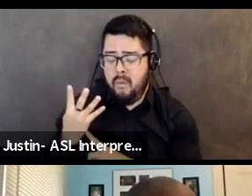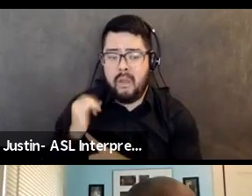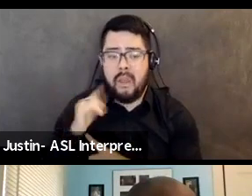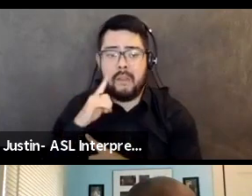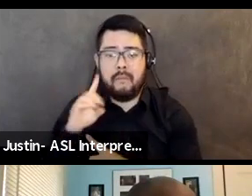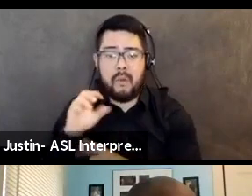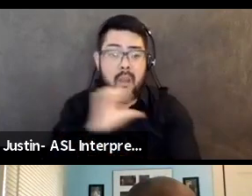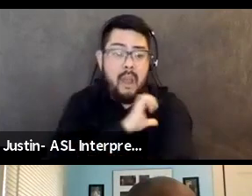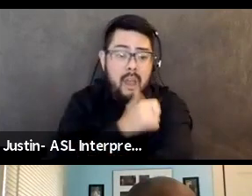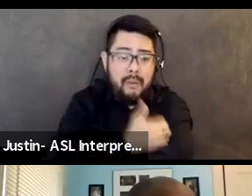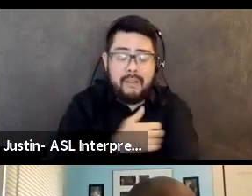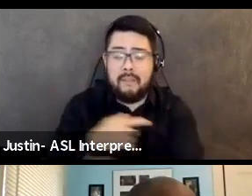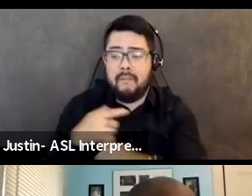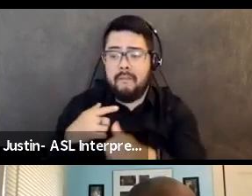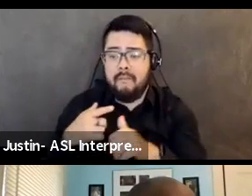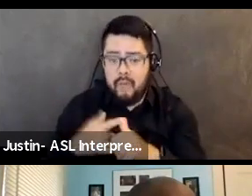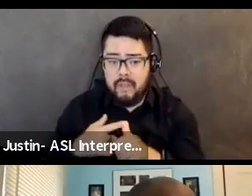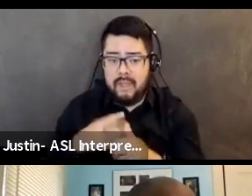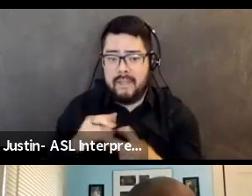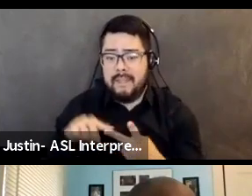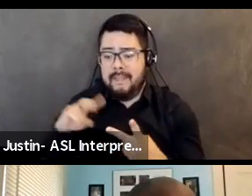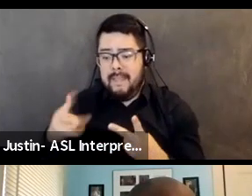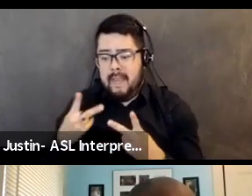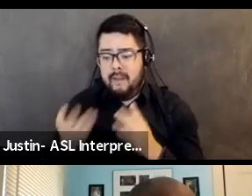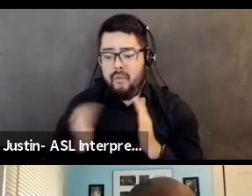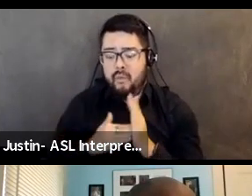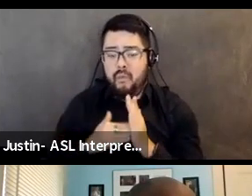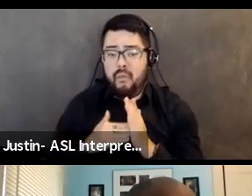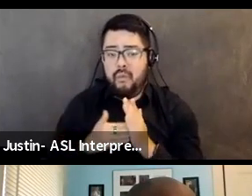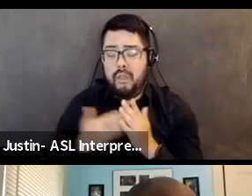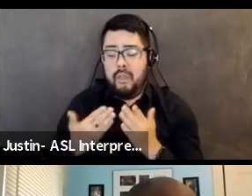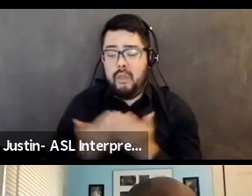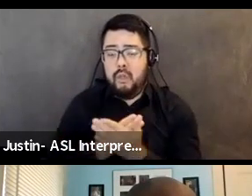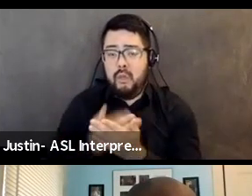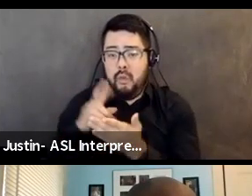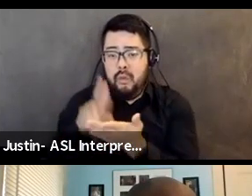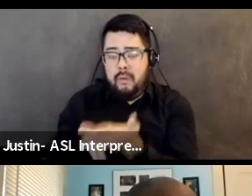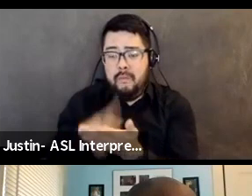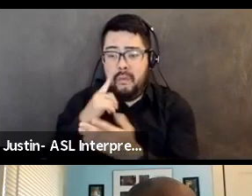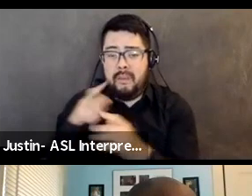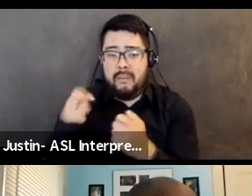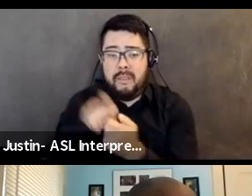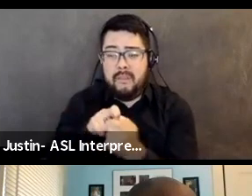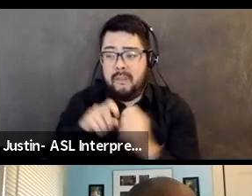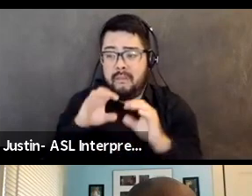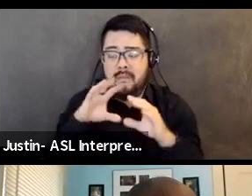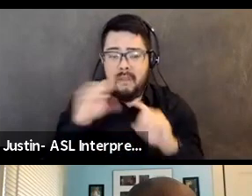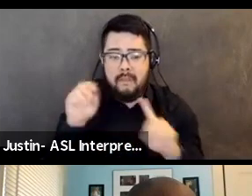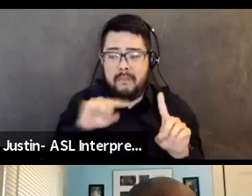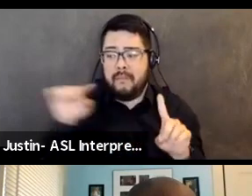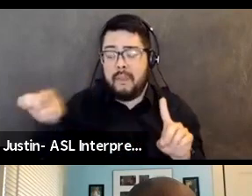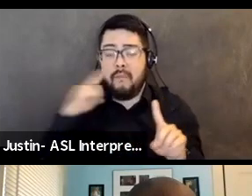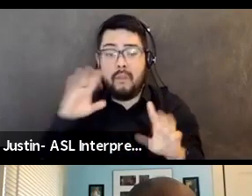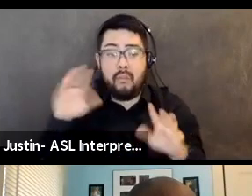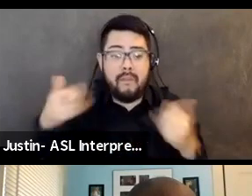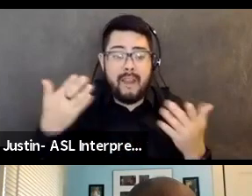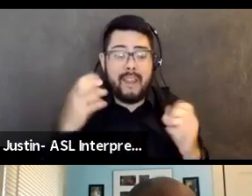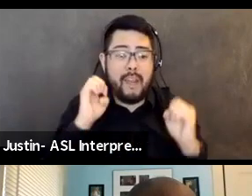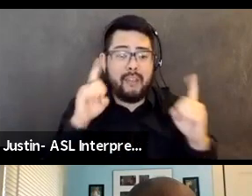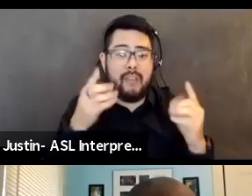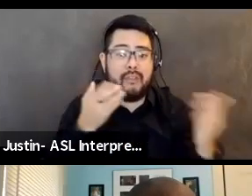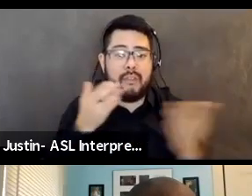authorize first and second renewal agreements with selected vendors to provide educational services to